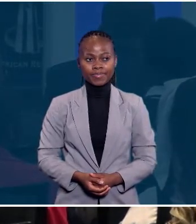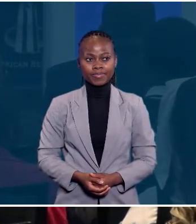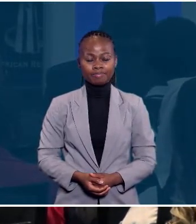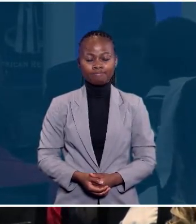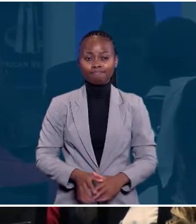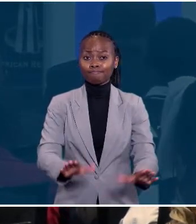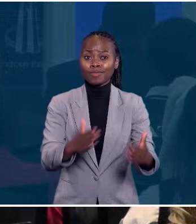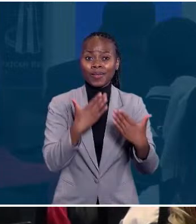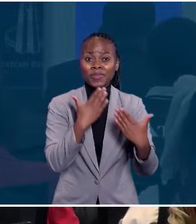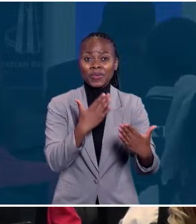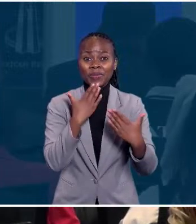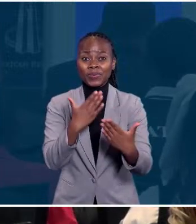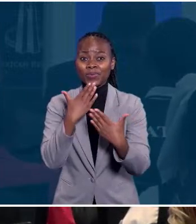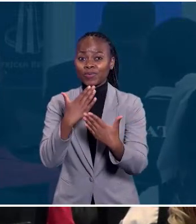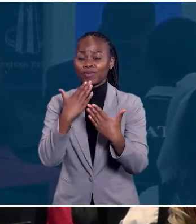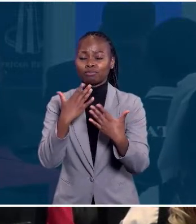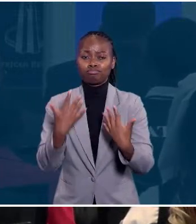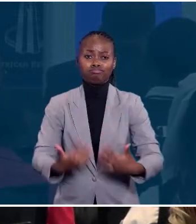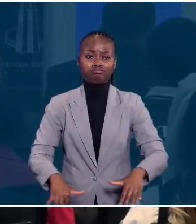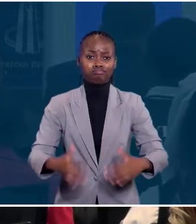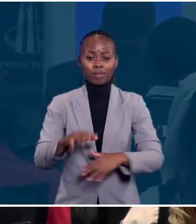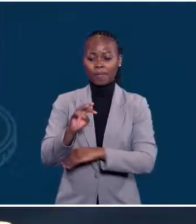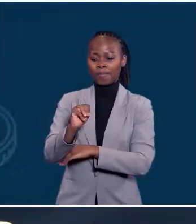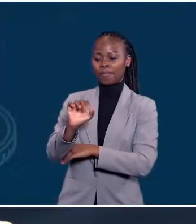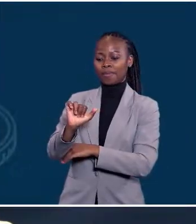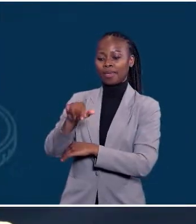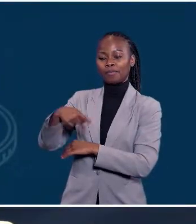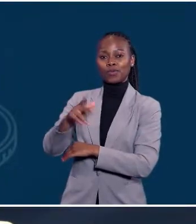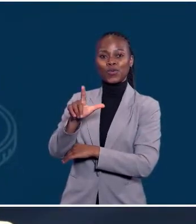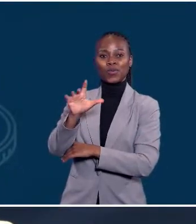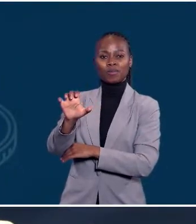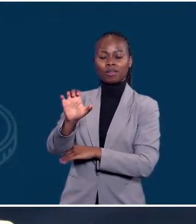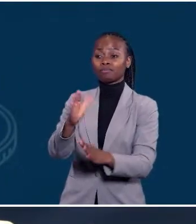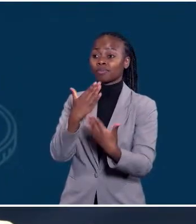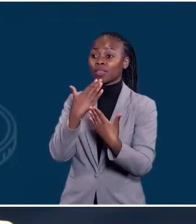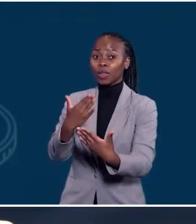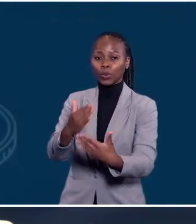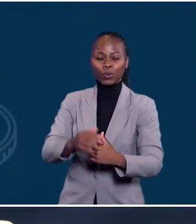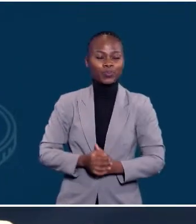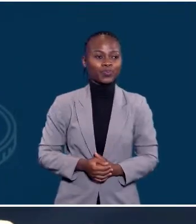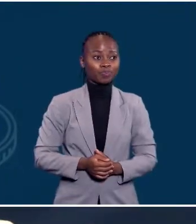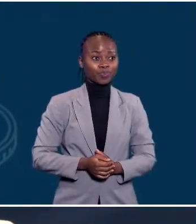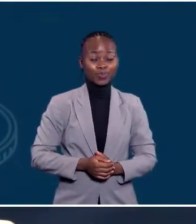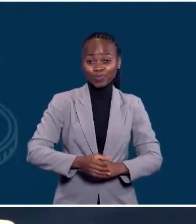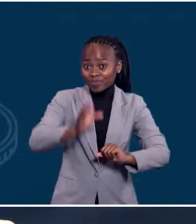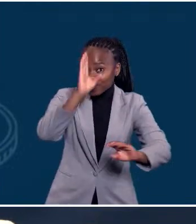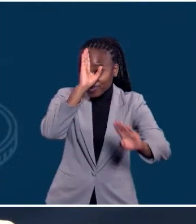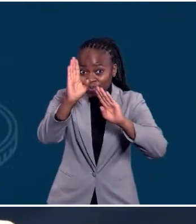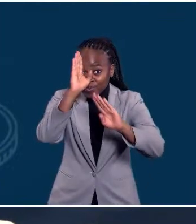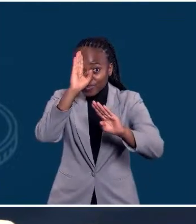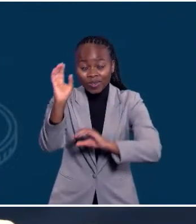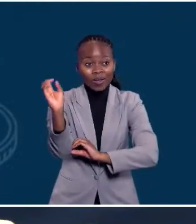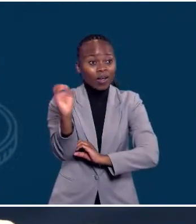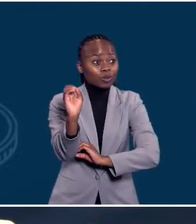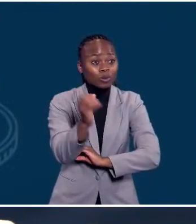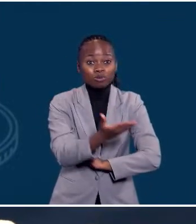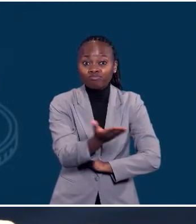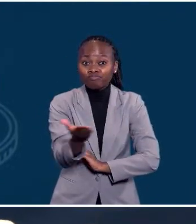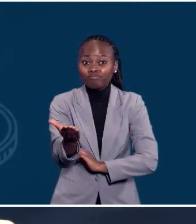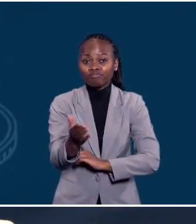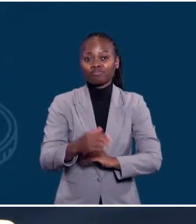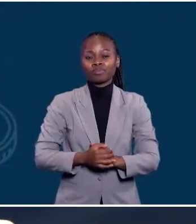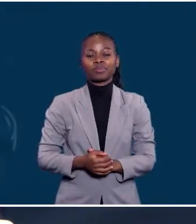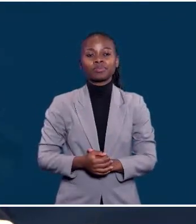Thank you very much, Mapule. Good afternoon and